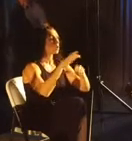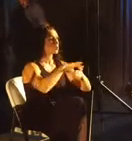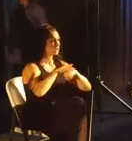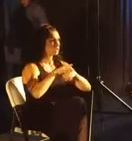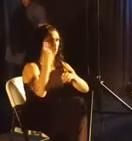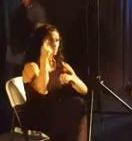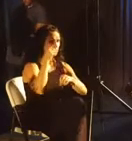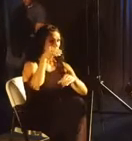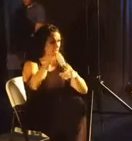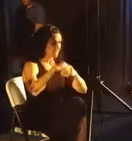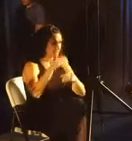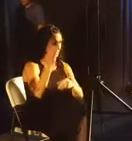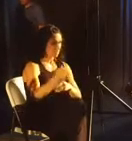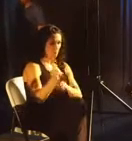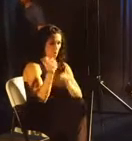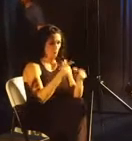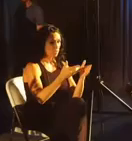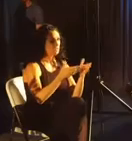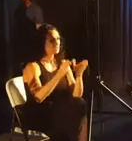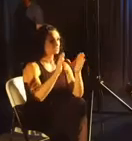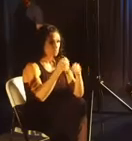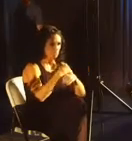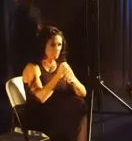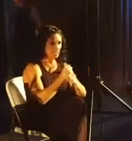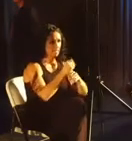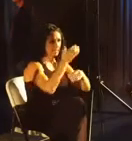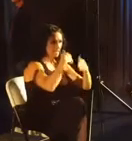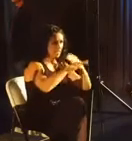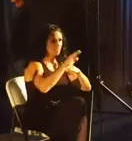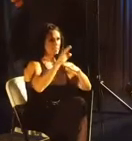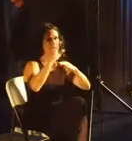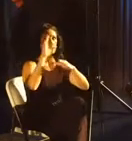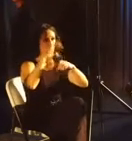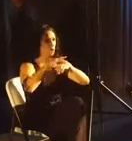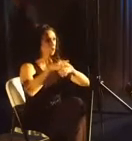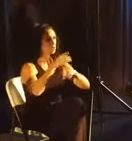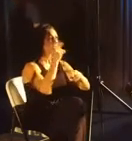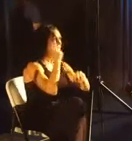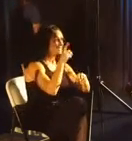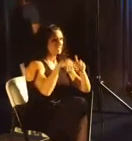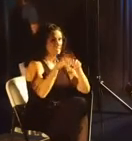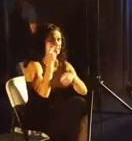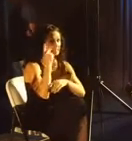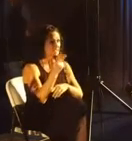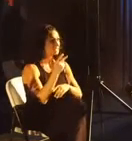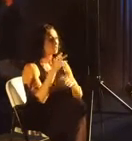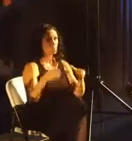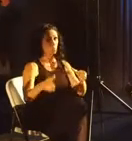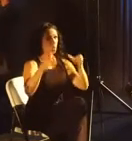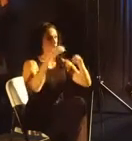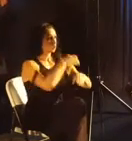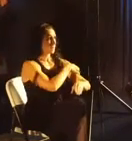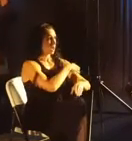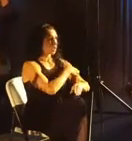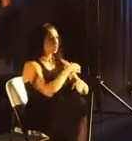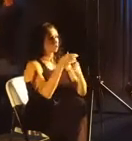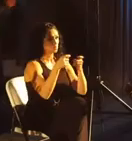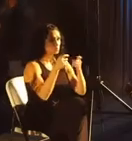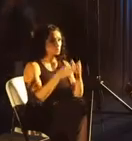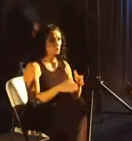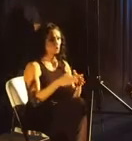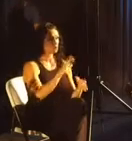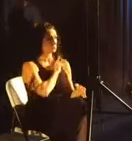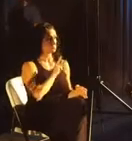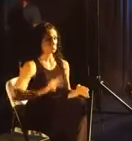all things were created, things in heaven and on earth, visible and invisible, whether thrones or powers or rulers or authorities.